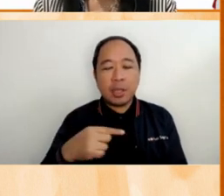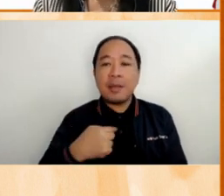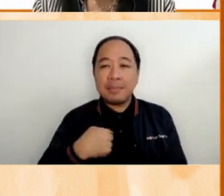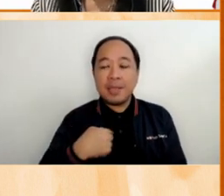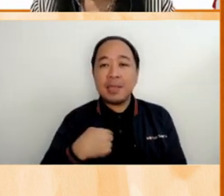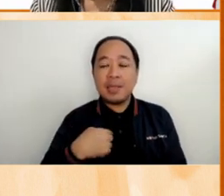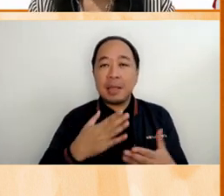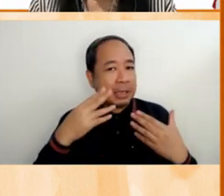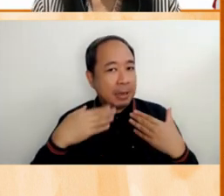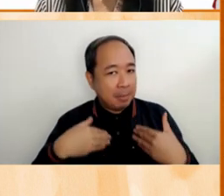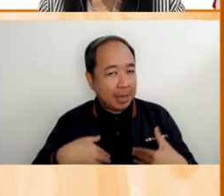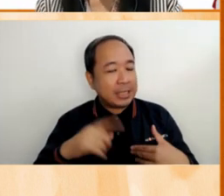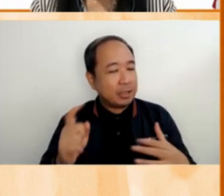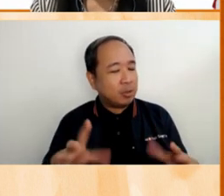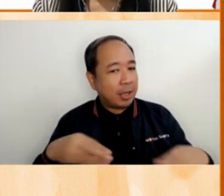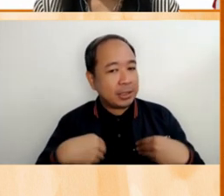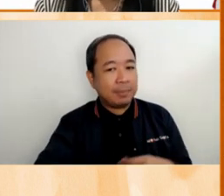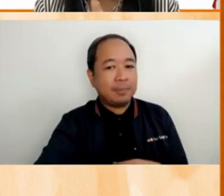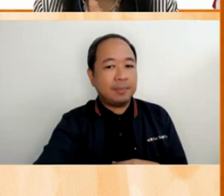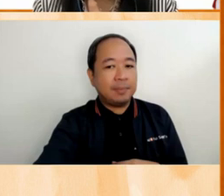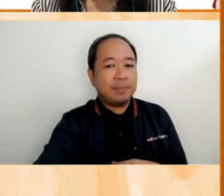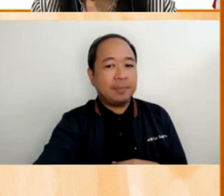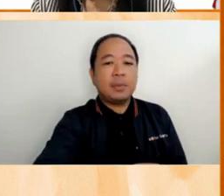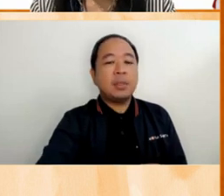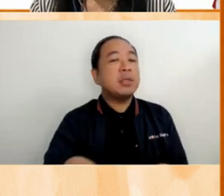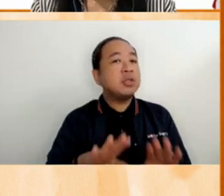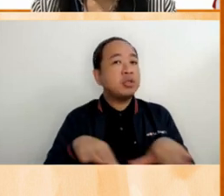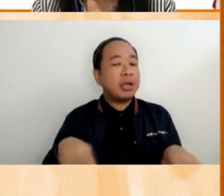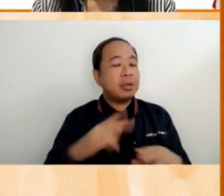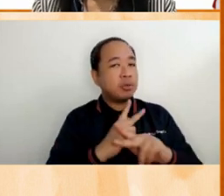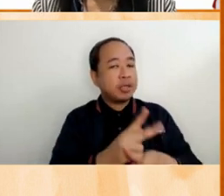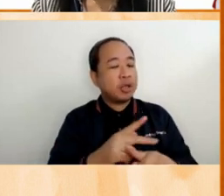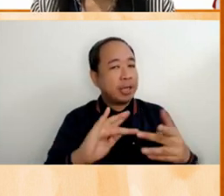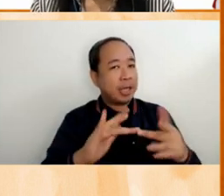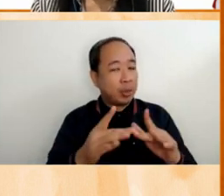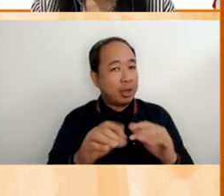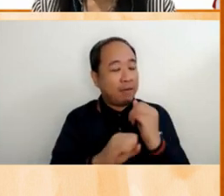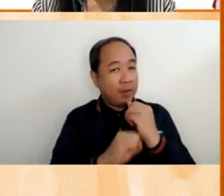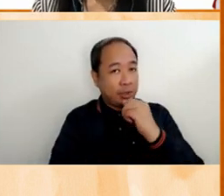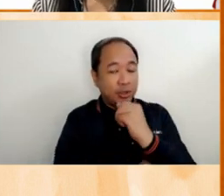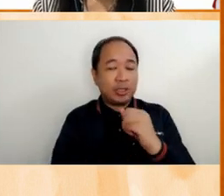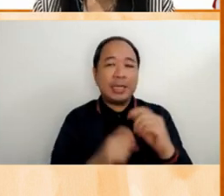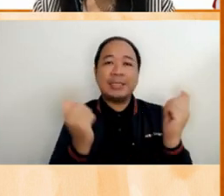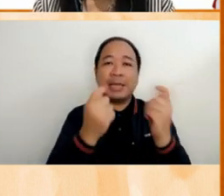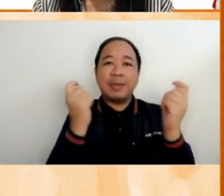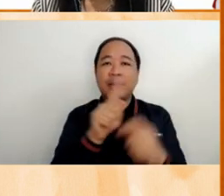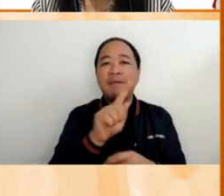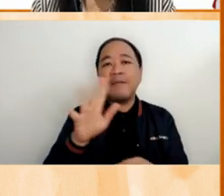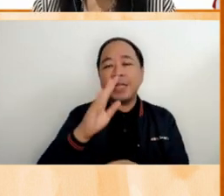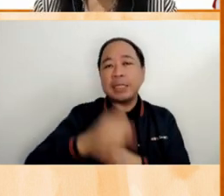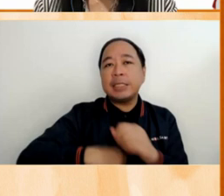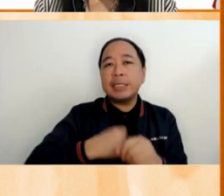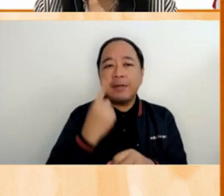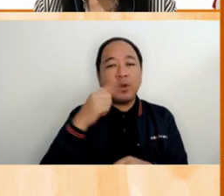to be your host today. The Child Protection Network Foundation is celebrating the 15th year of the Ako Para sa Bata Conference,